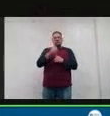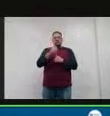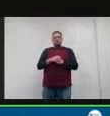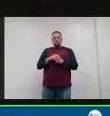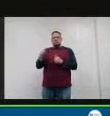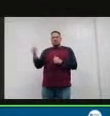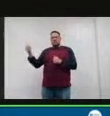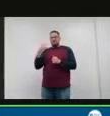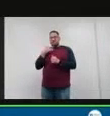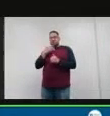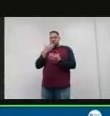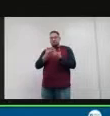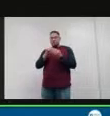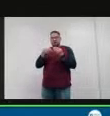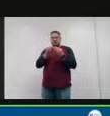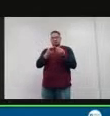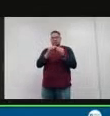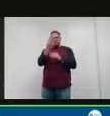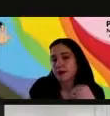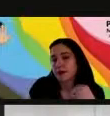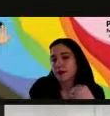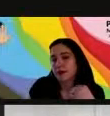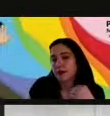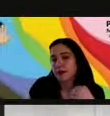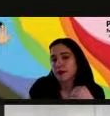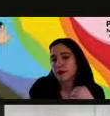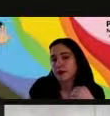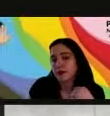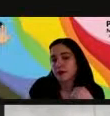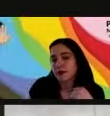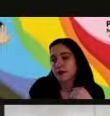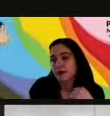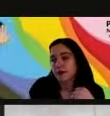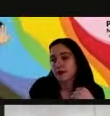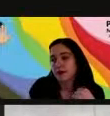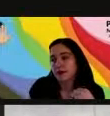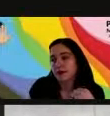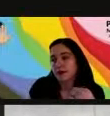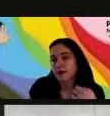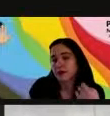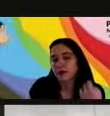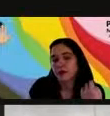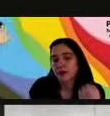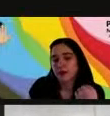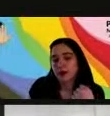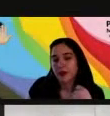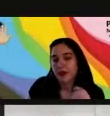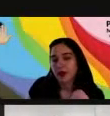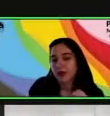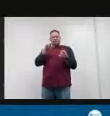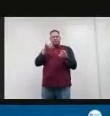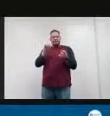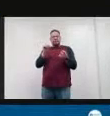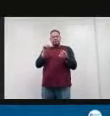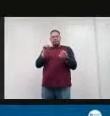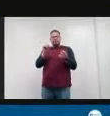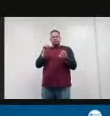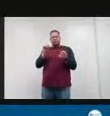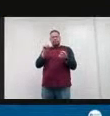about number 4? Getting a nod from Marty. I think we're all, yeah, Maria.